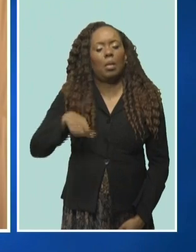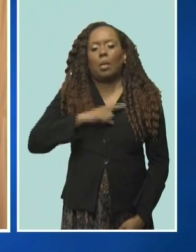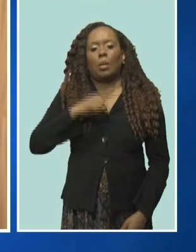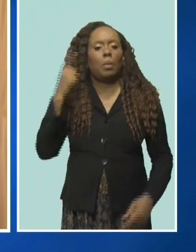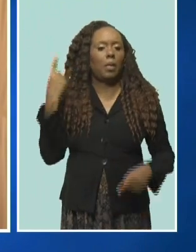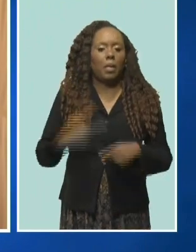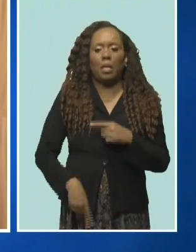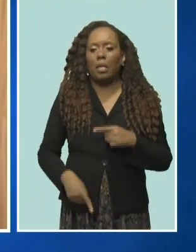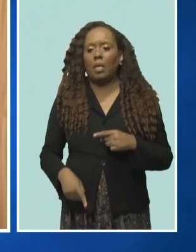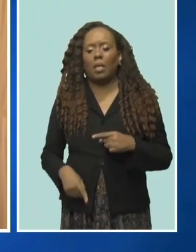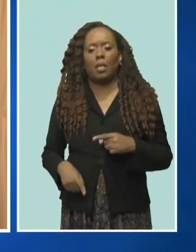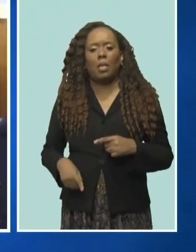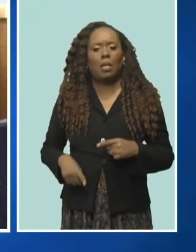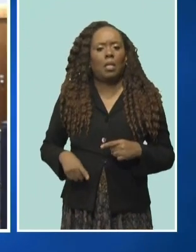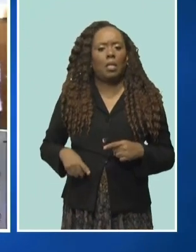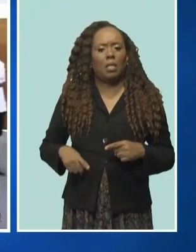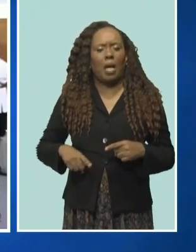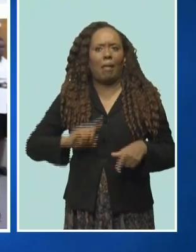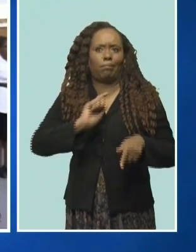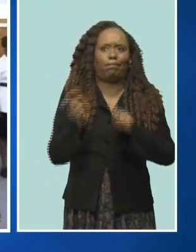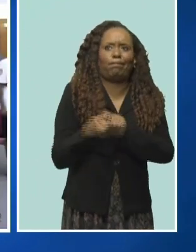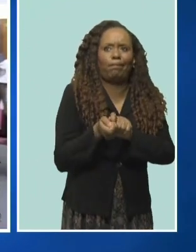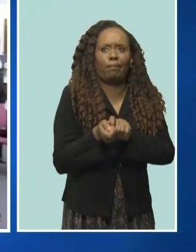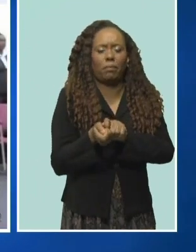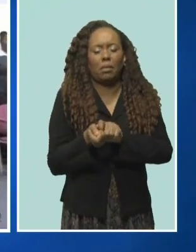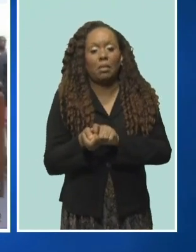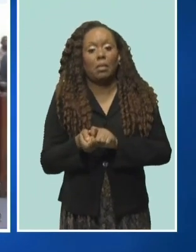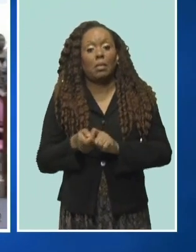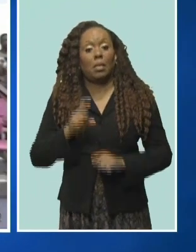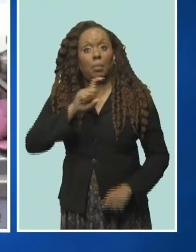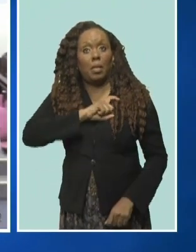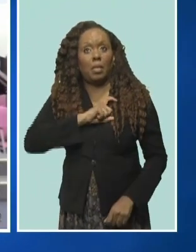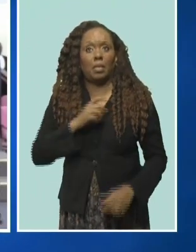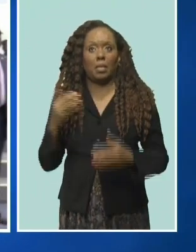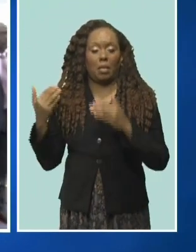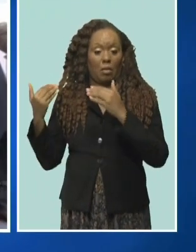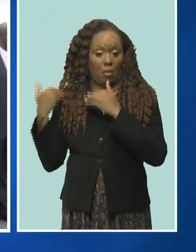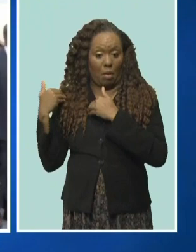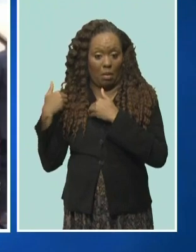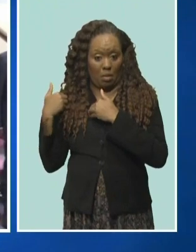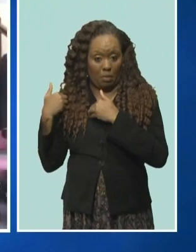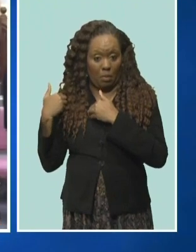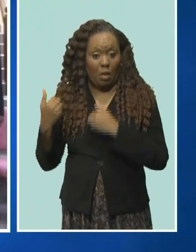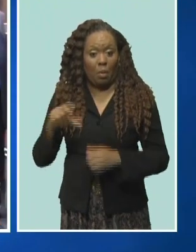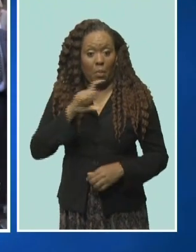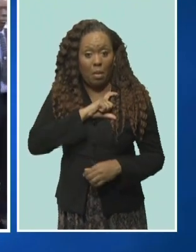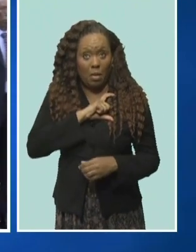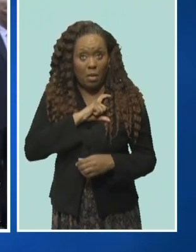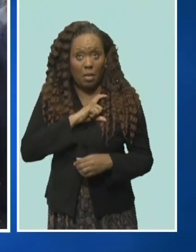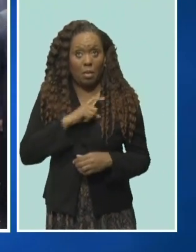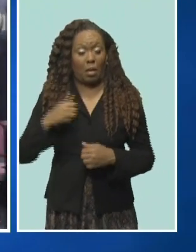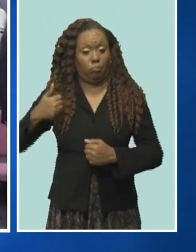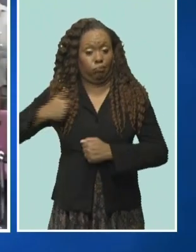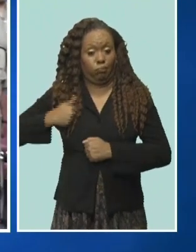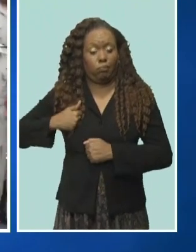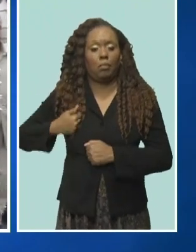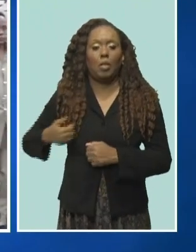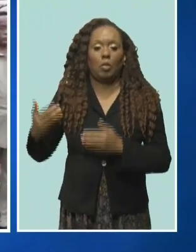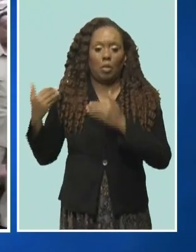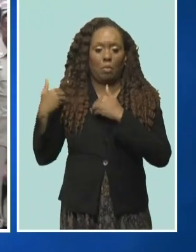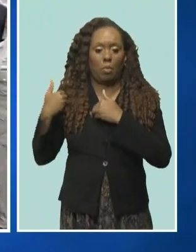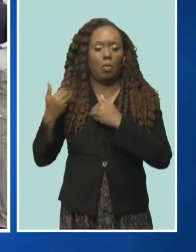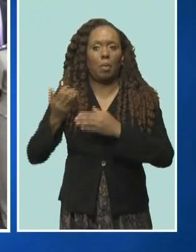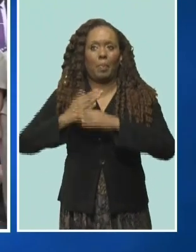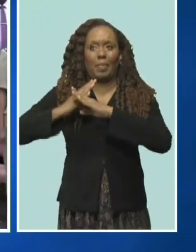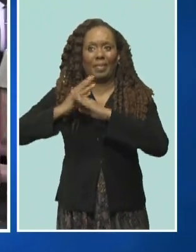that. Justice is the duty of law enforcement, the brave members of the police service and others who are here to protect each of us and